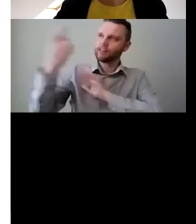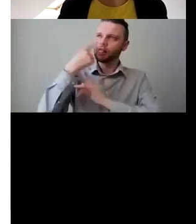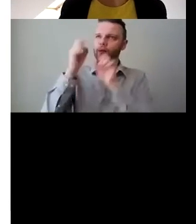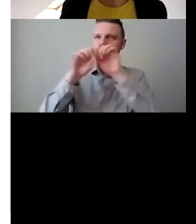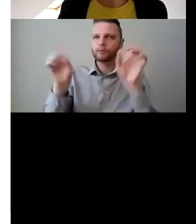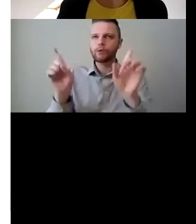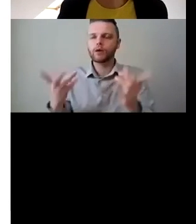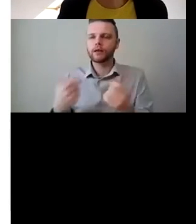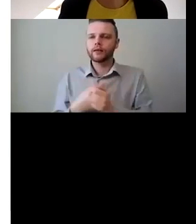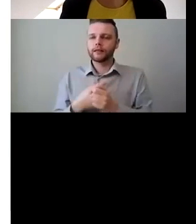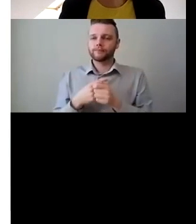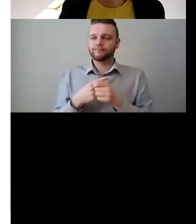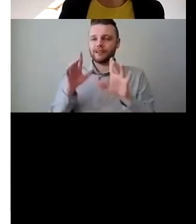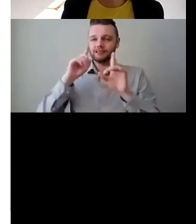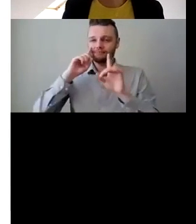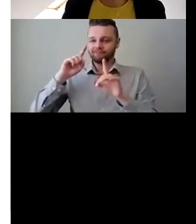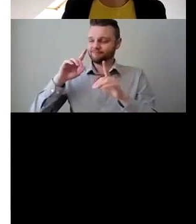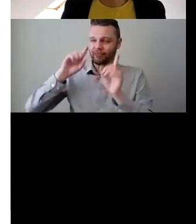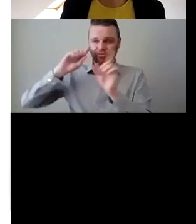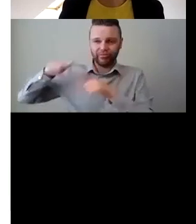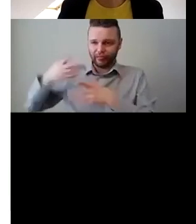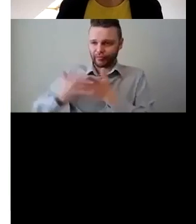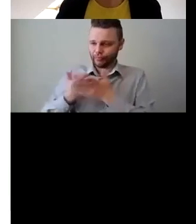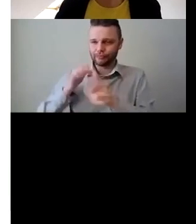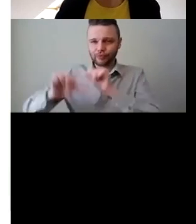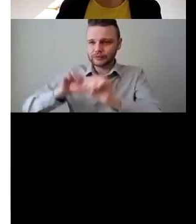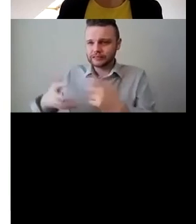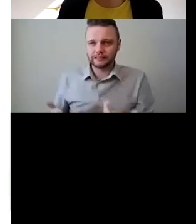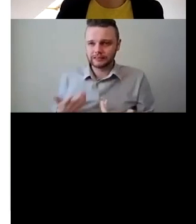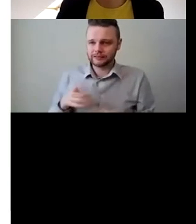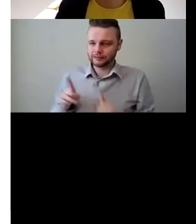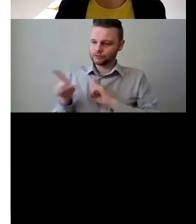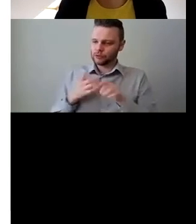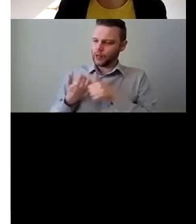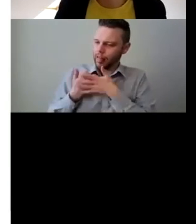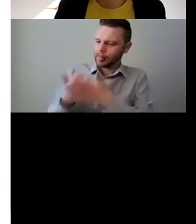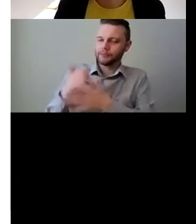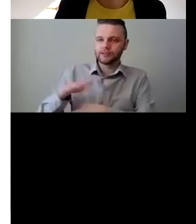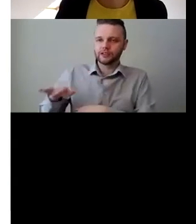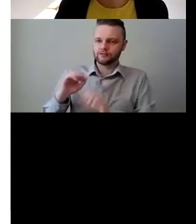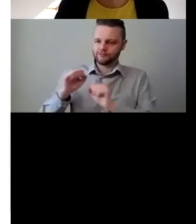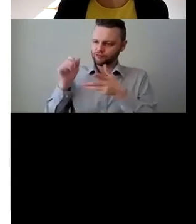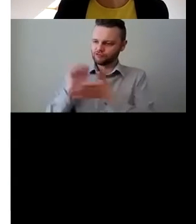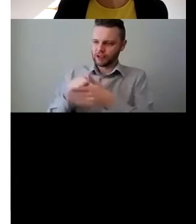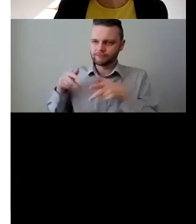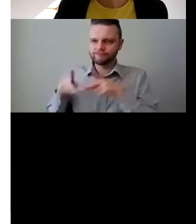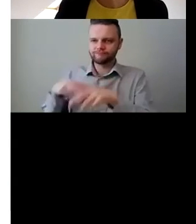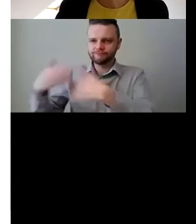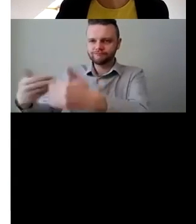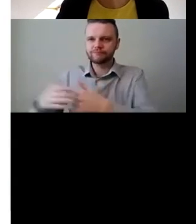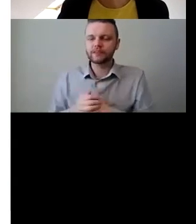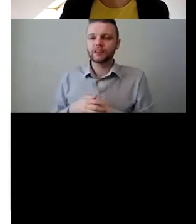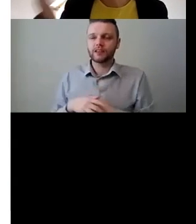of being taken into account in the process, and perhaps even helping the child to get on a right track, so to say,